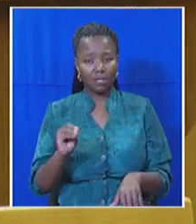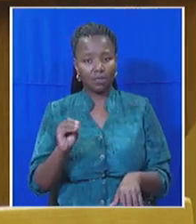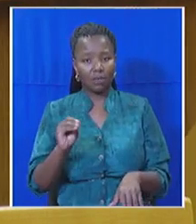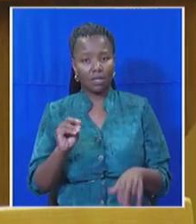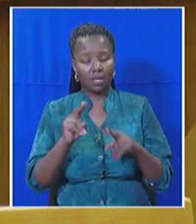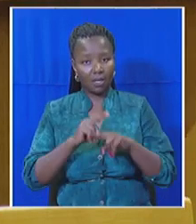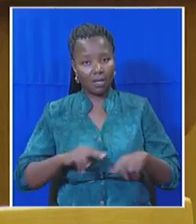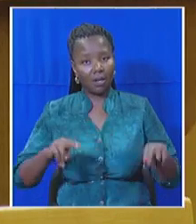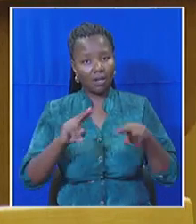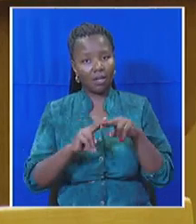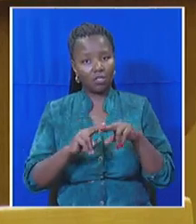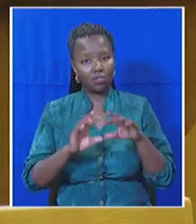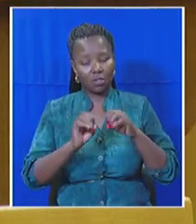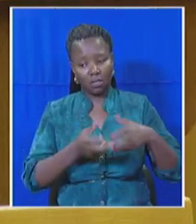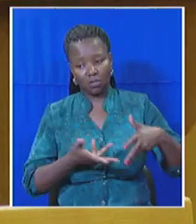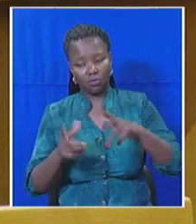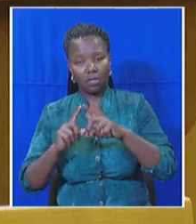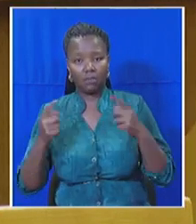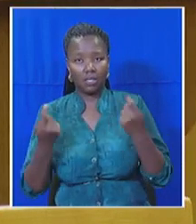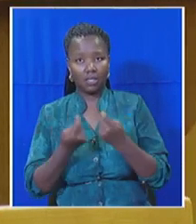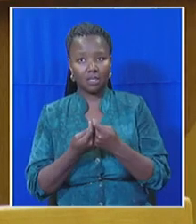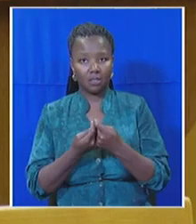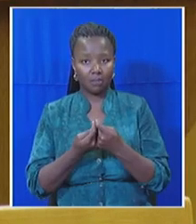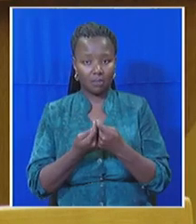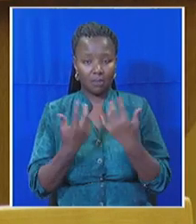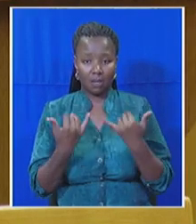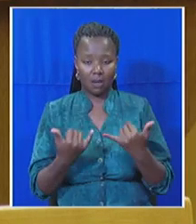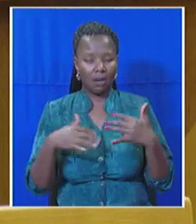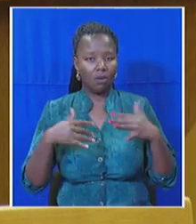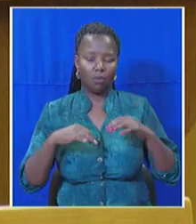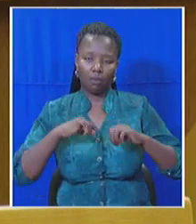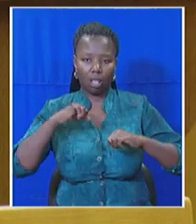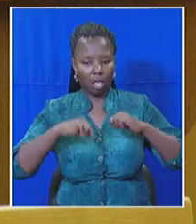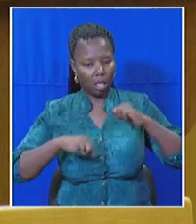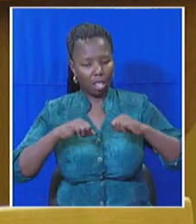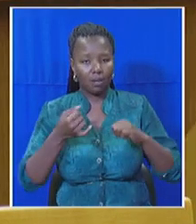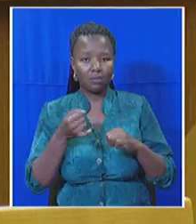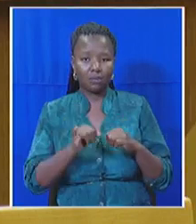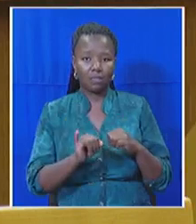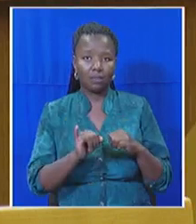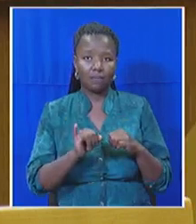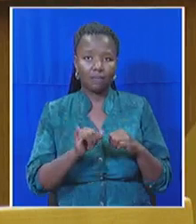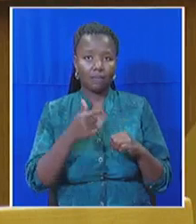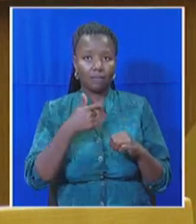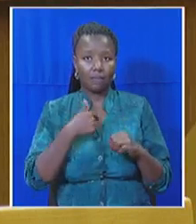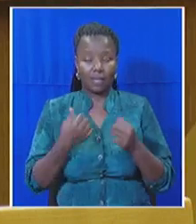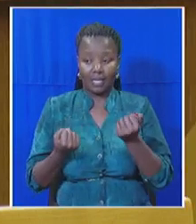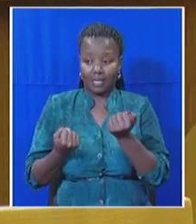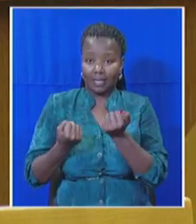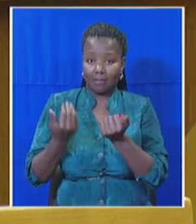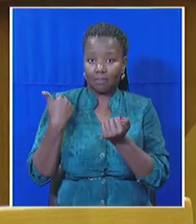departed for Rugby World Cup under trying circumstances. The nation's support for its national team was